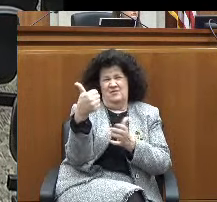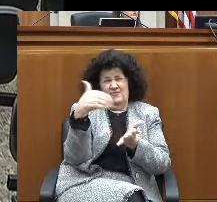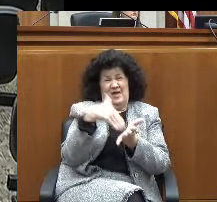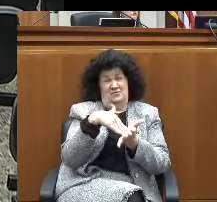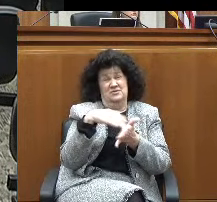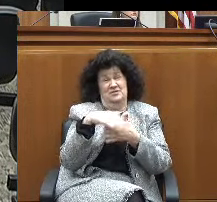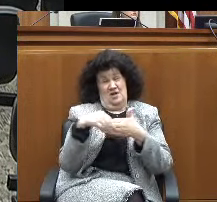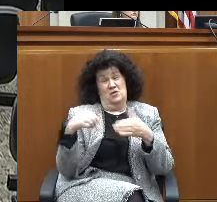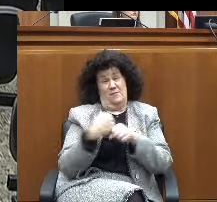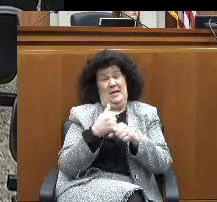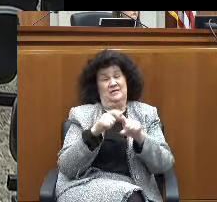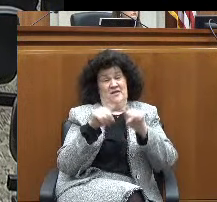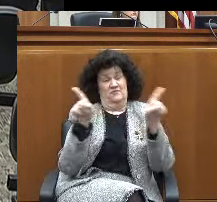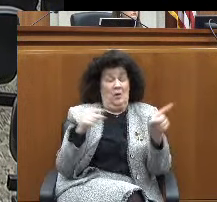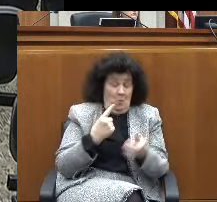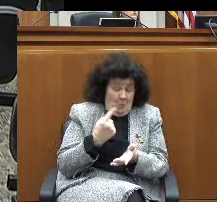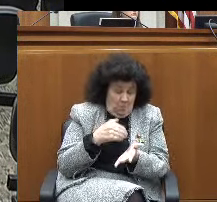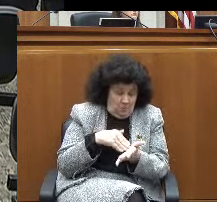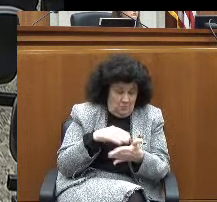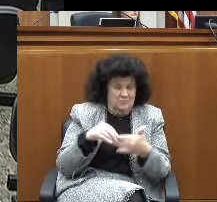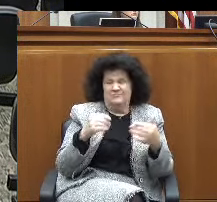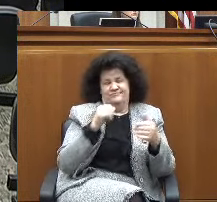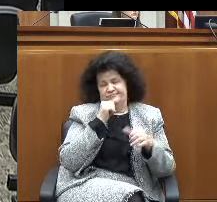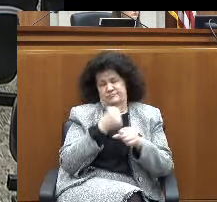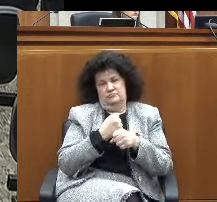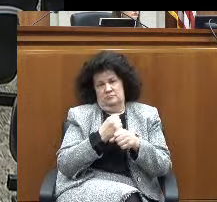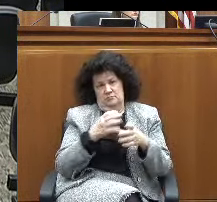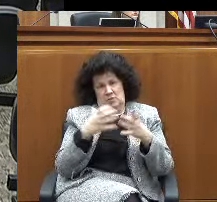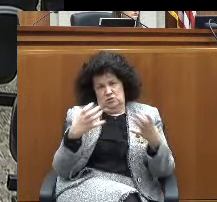pretty significant. Right. Okay. Thank you so much.